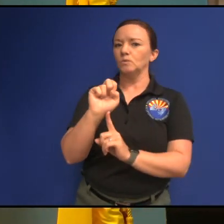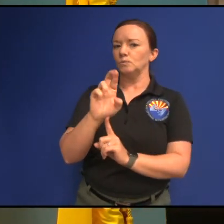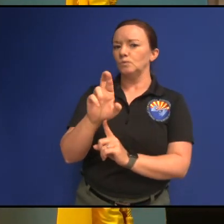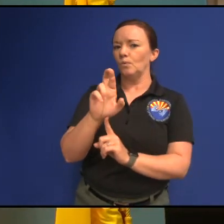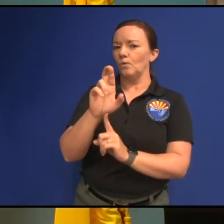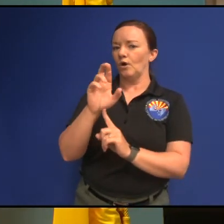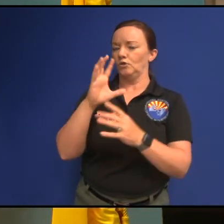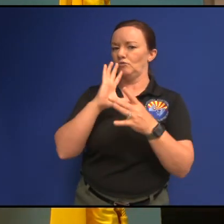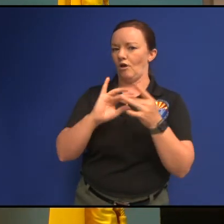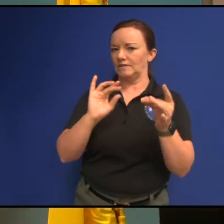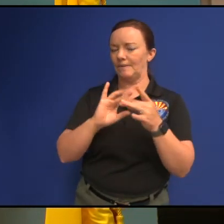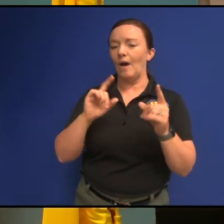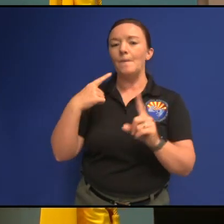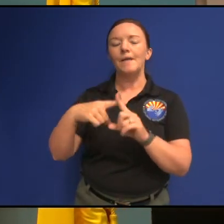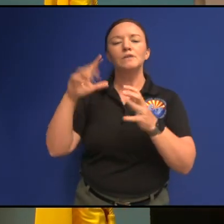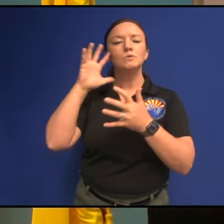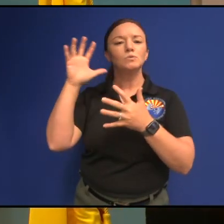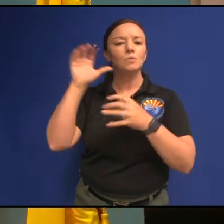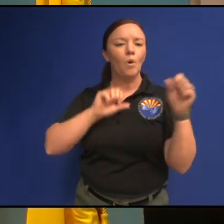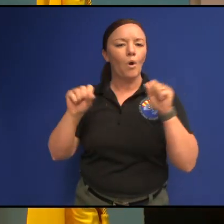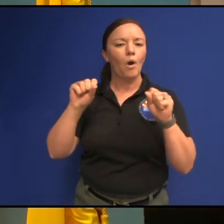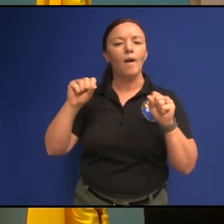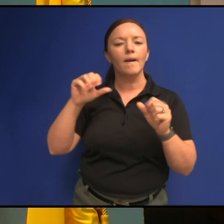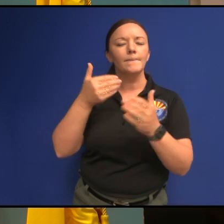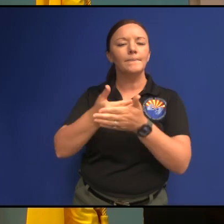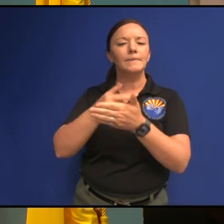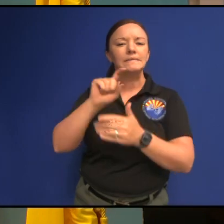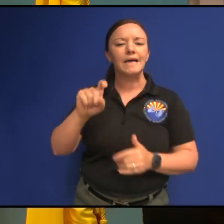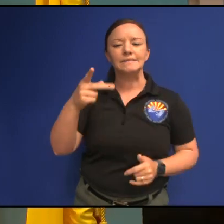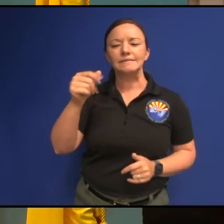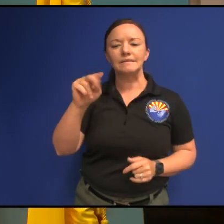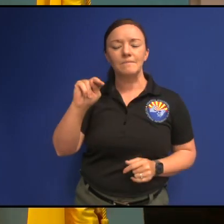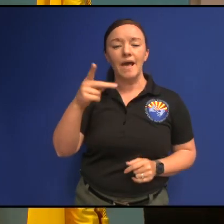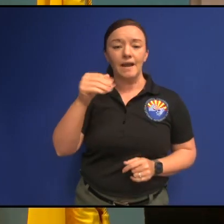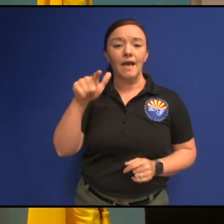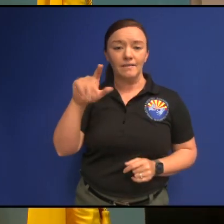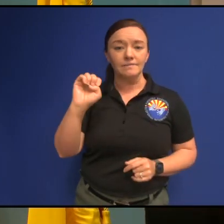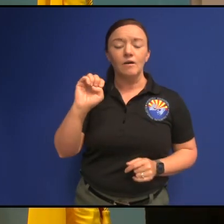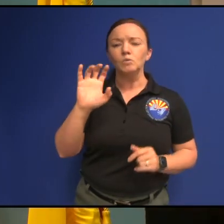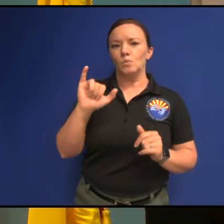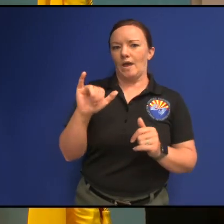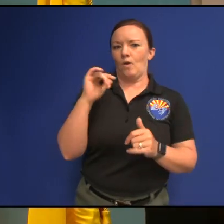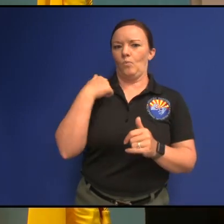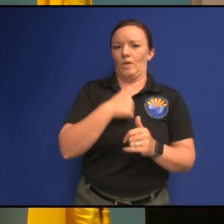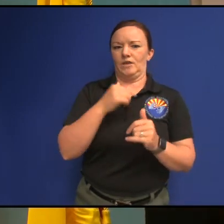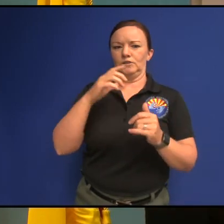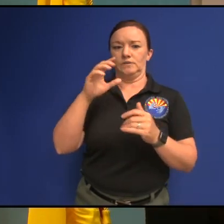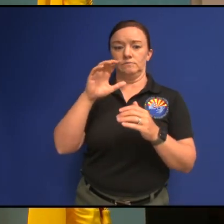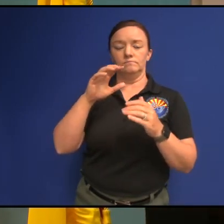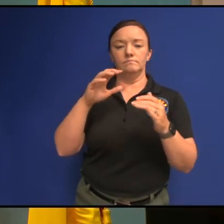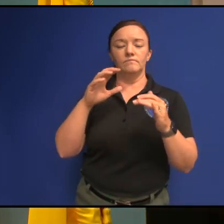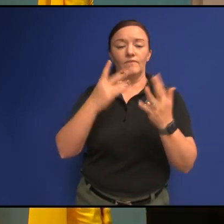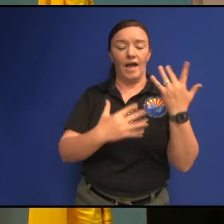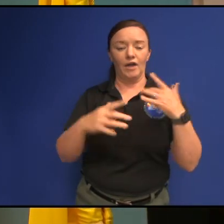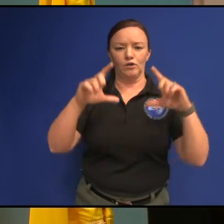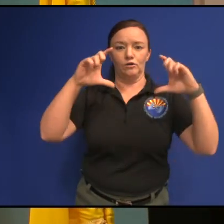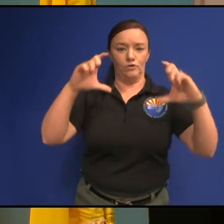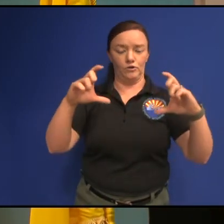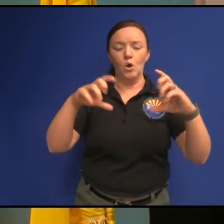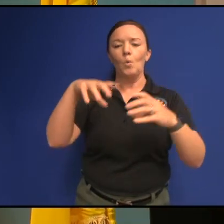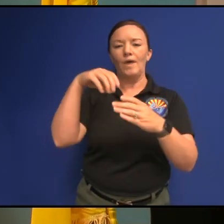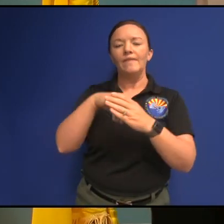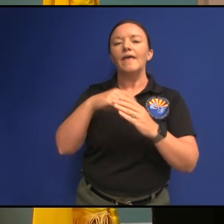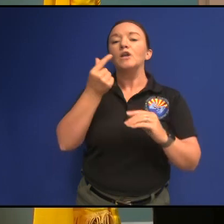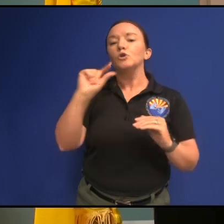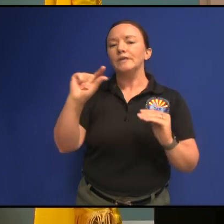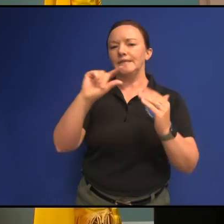Panhandle that also pushed moisture in our direction. So now we're well within this green hatched area. That's the area where rain and